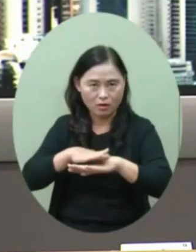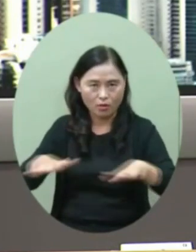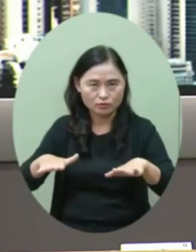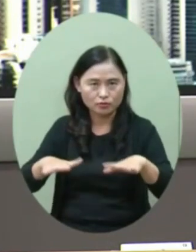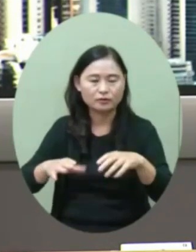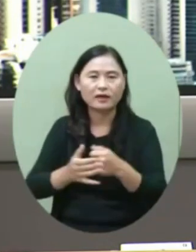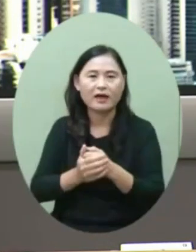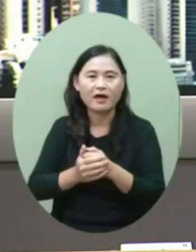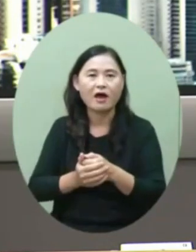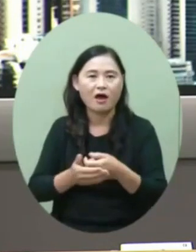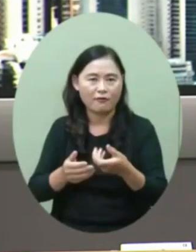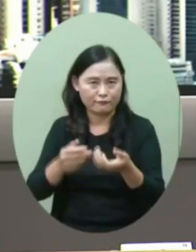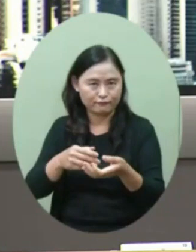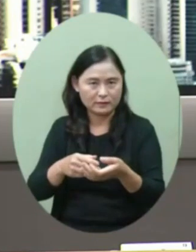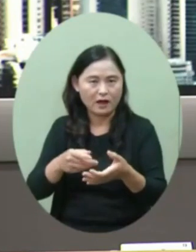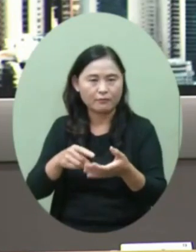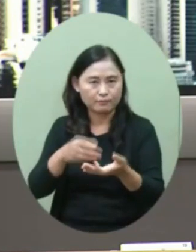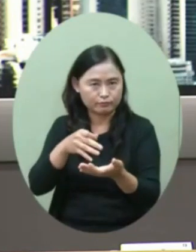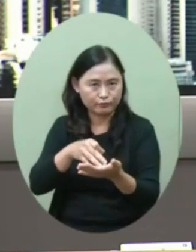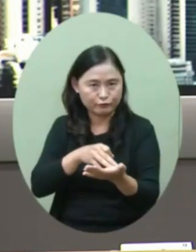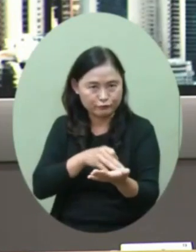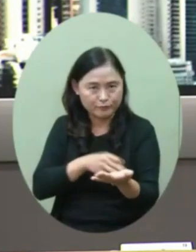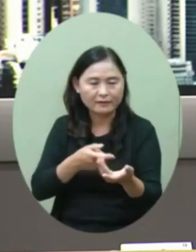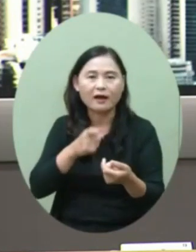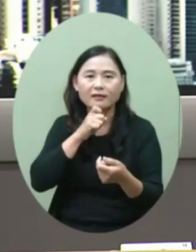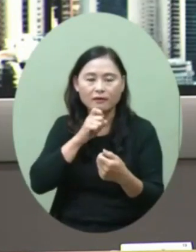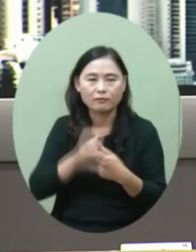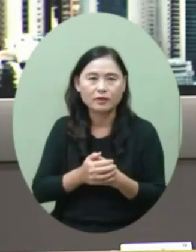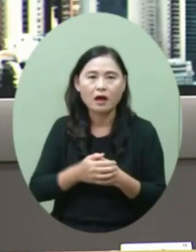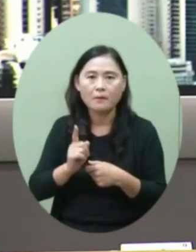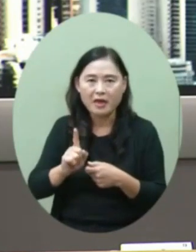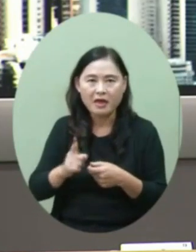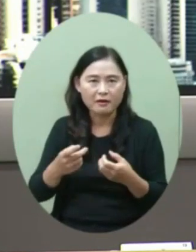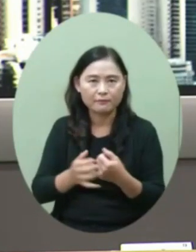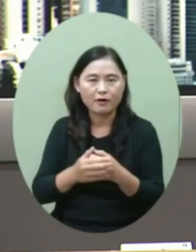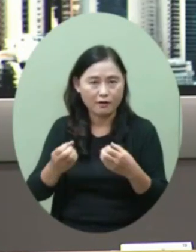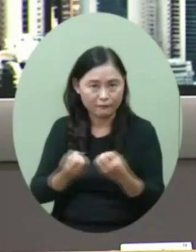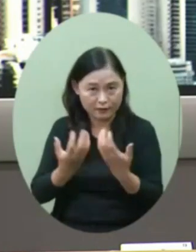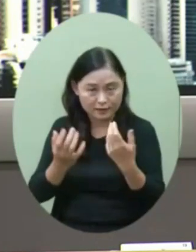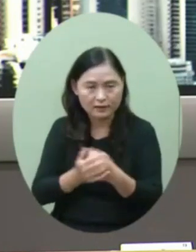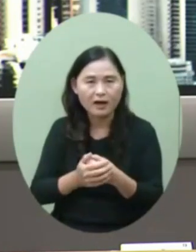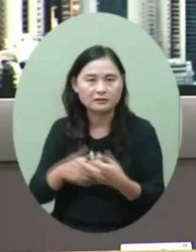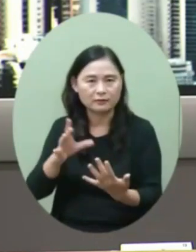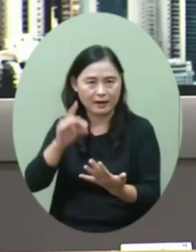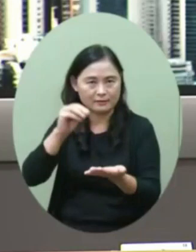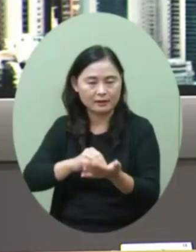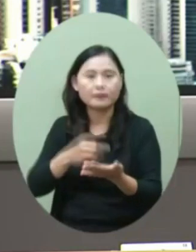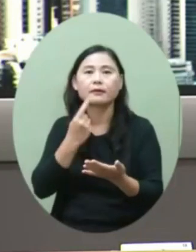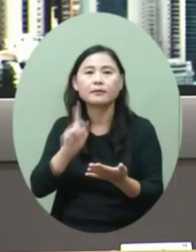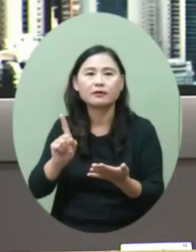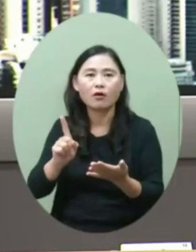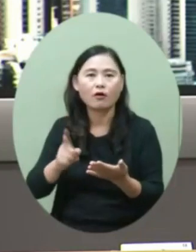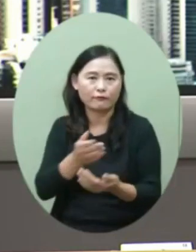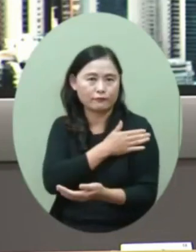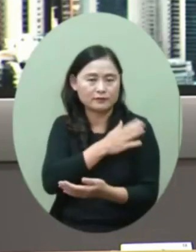is just about including judges at various levels of the court in a list of judges. And when a